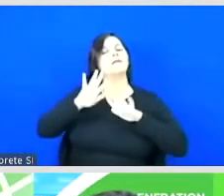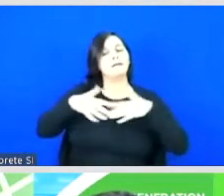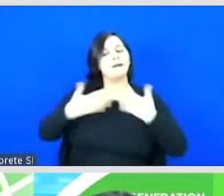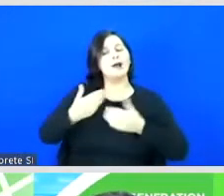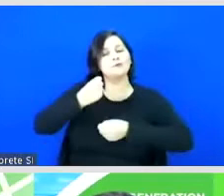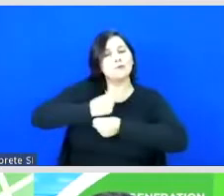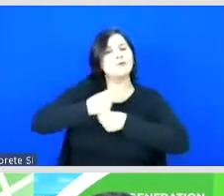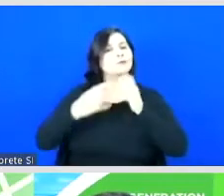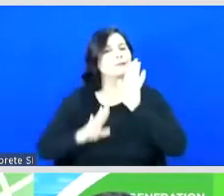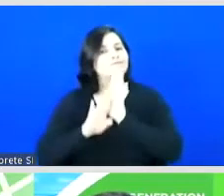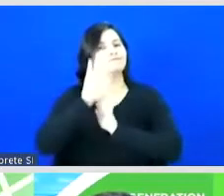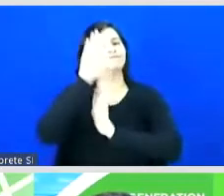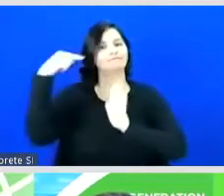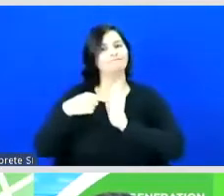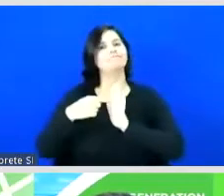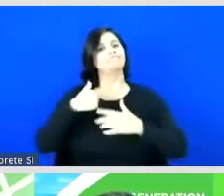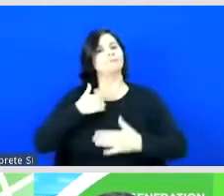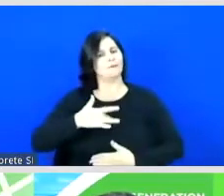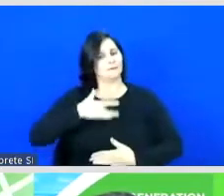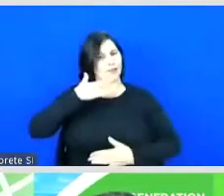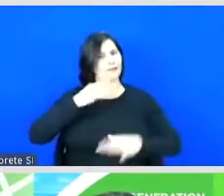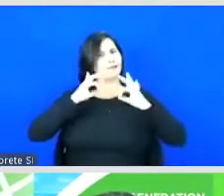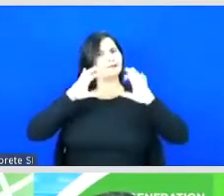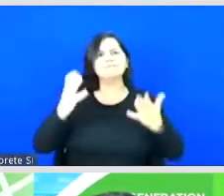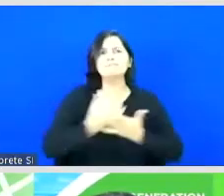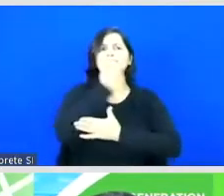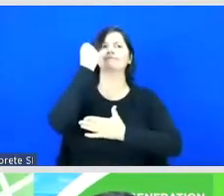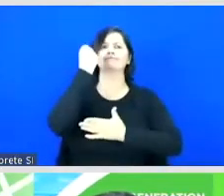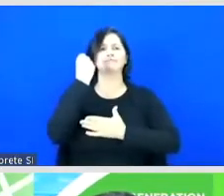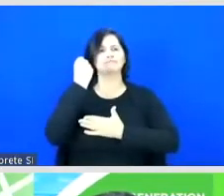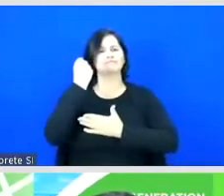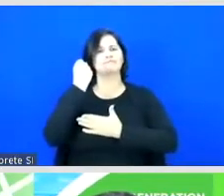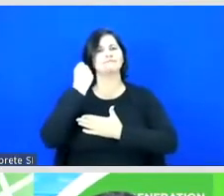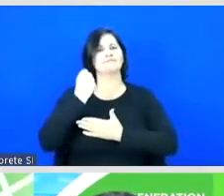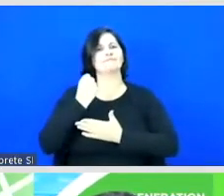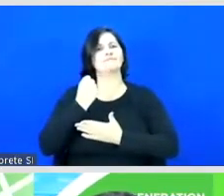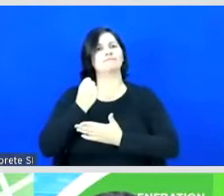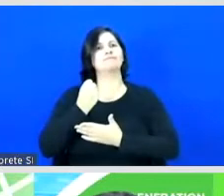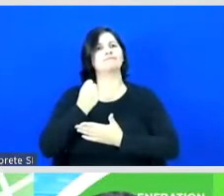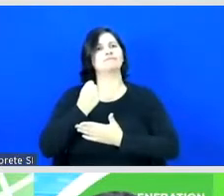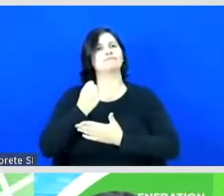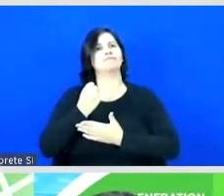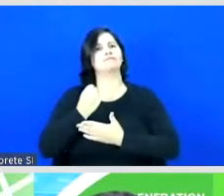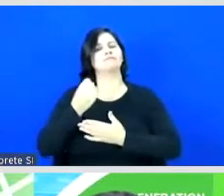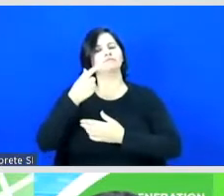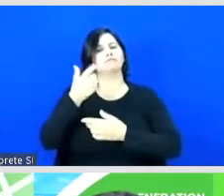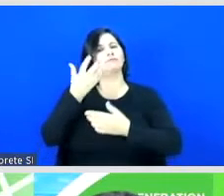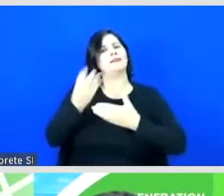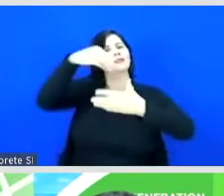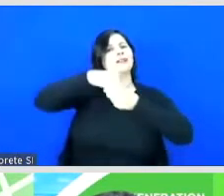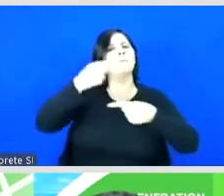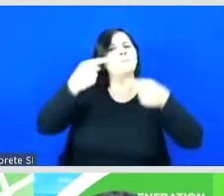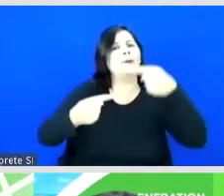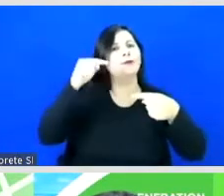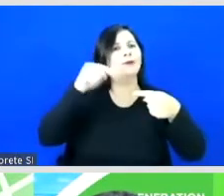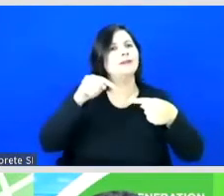these environmental policies also reach women, children, and youth, of course, because that is the way